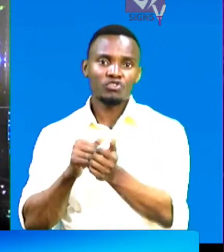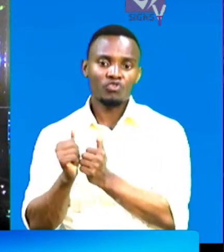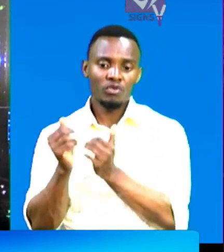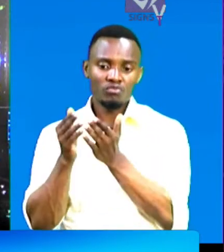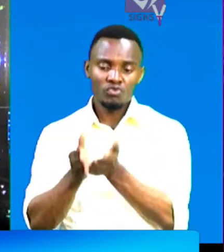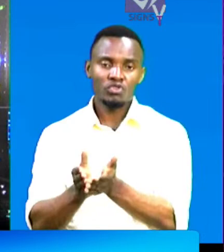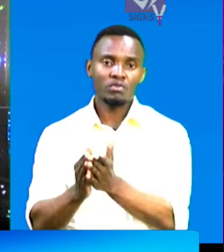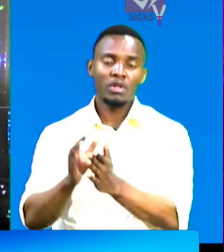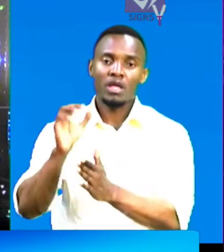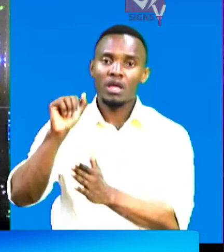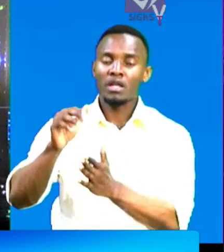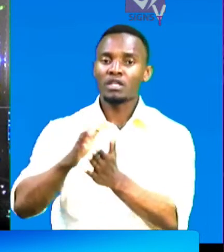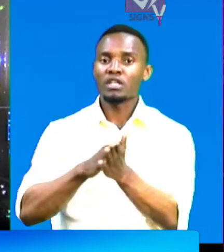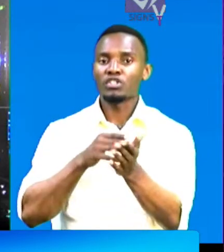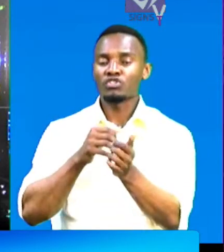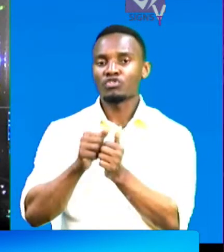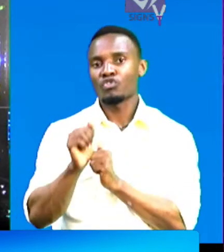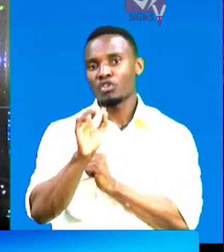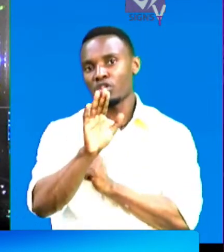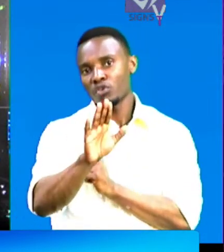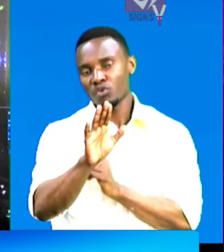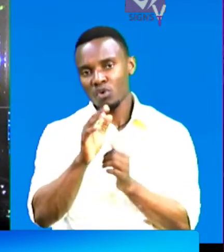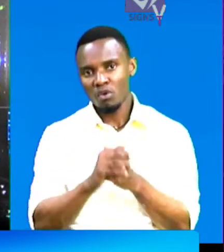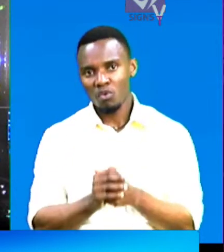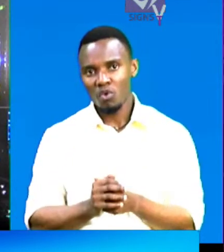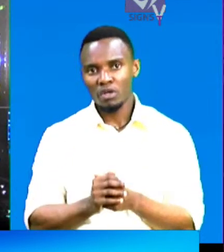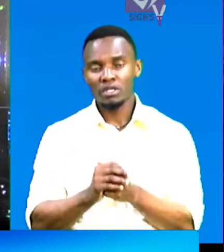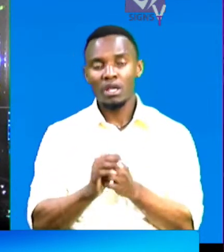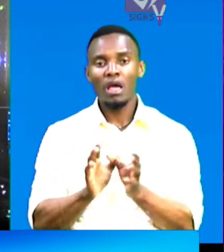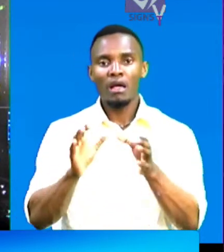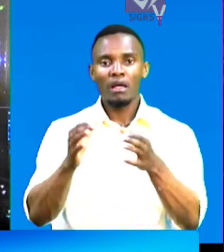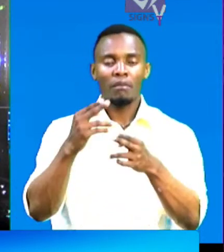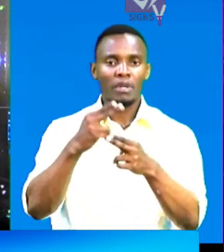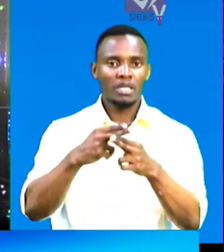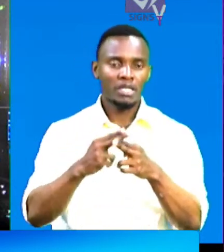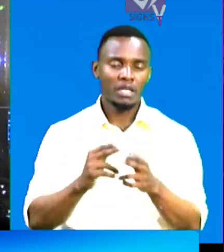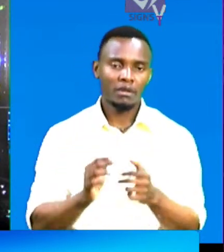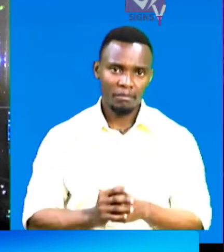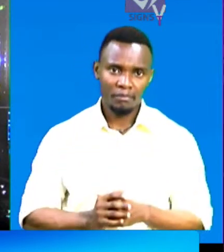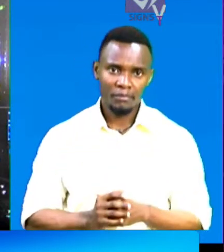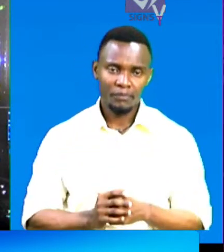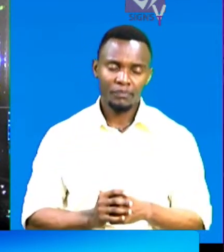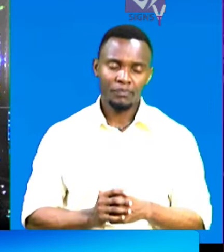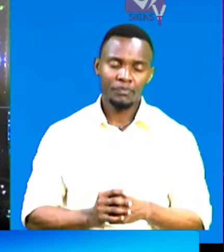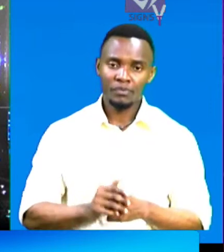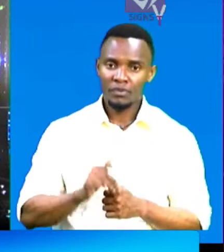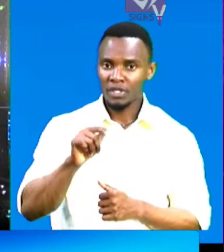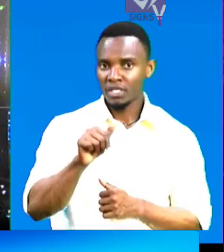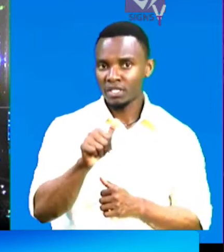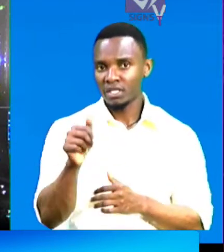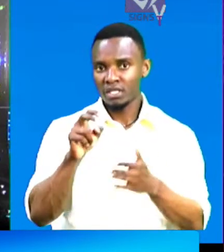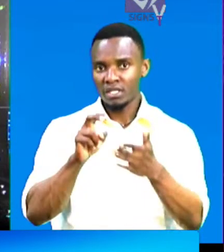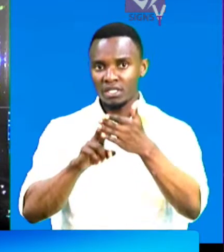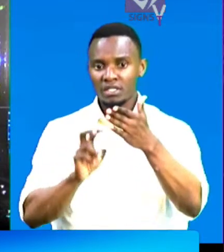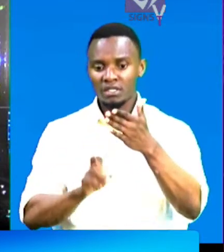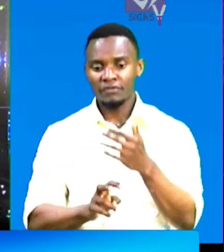reputation in the market. You see, that's another disadvantage.